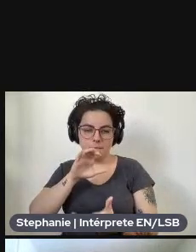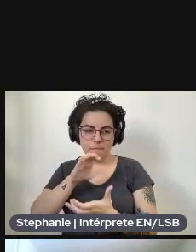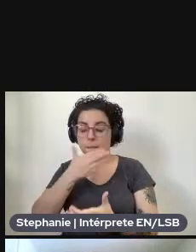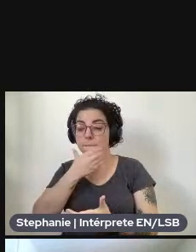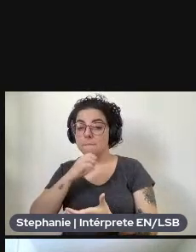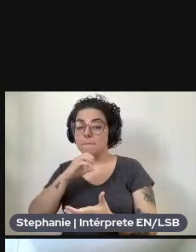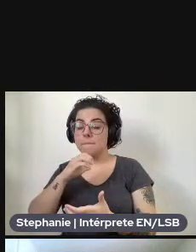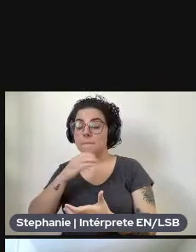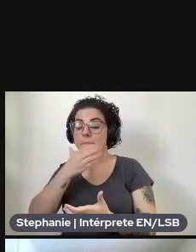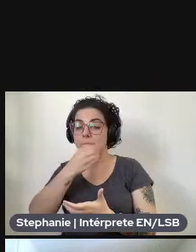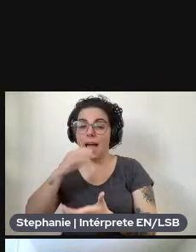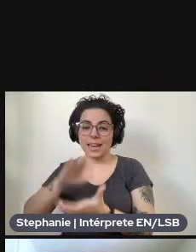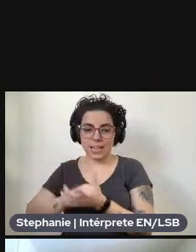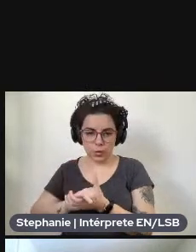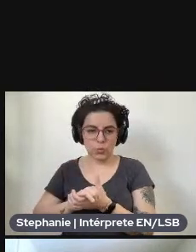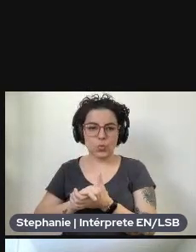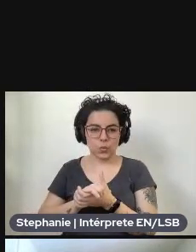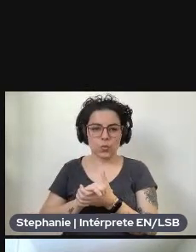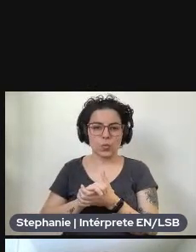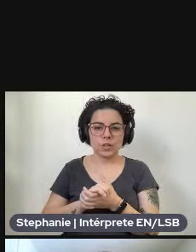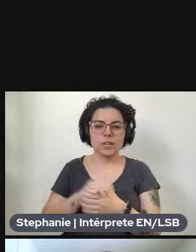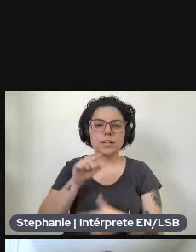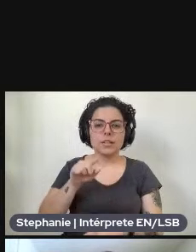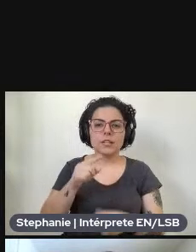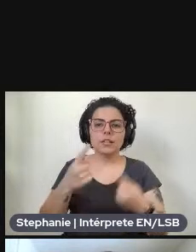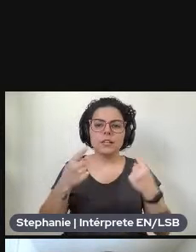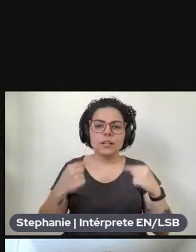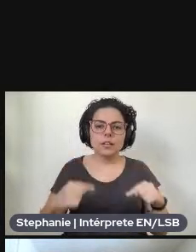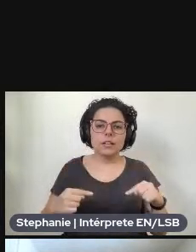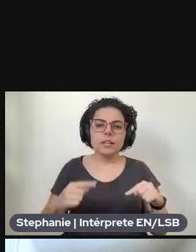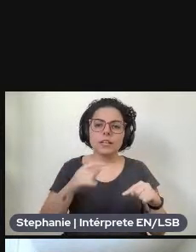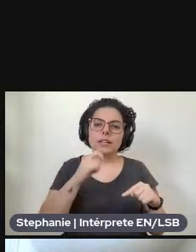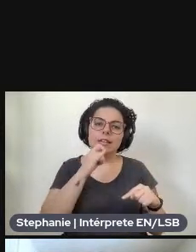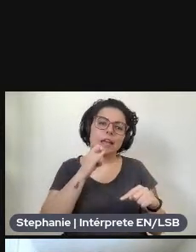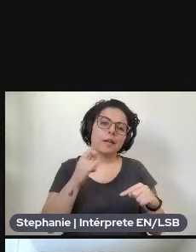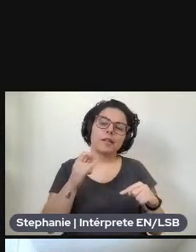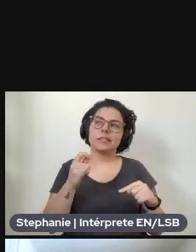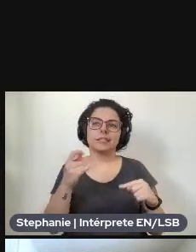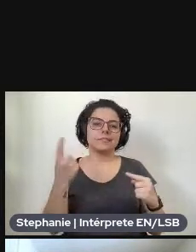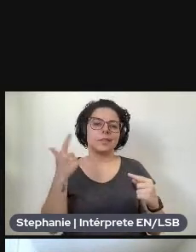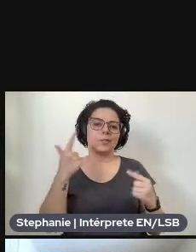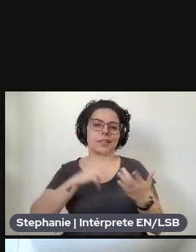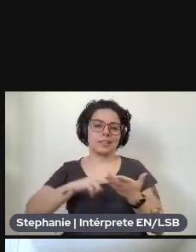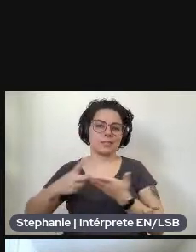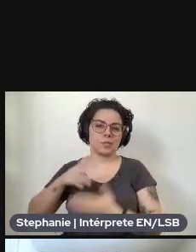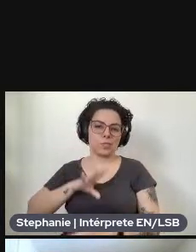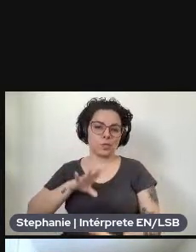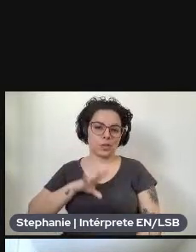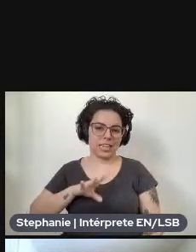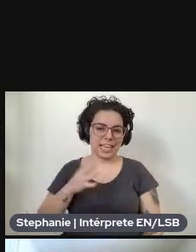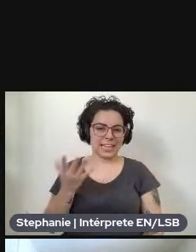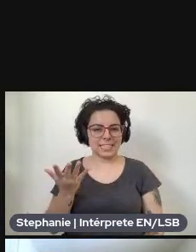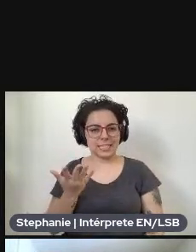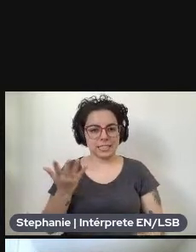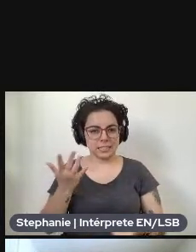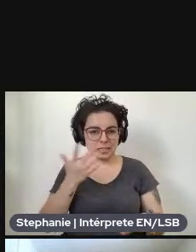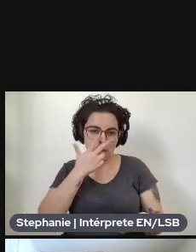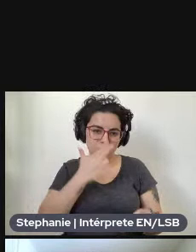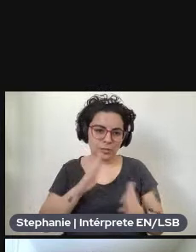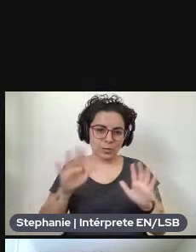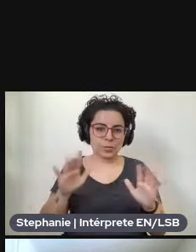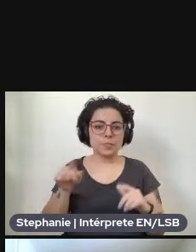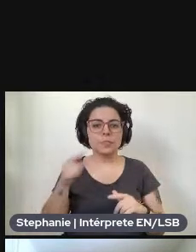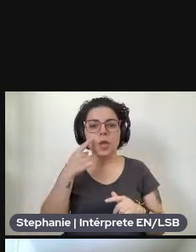subject, which is not possible in Portuguese, I believe. So postponing